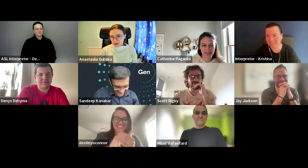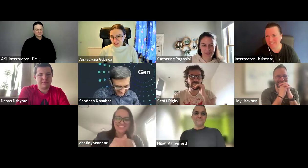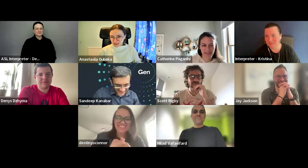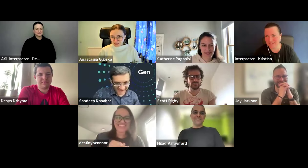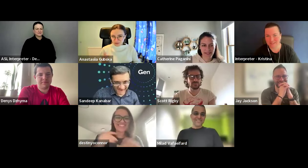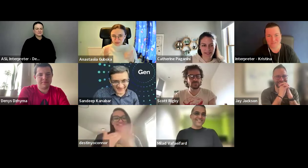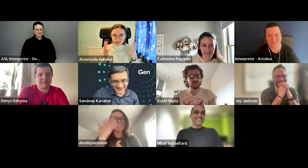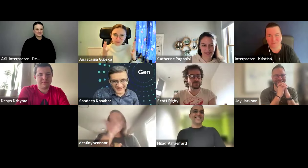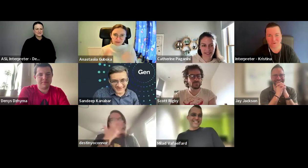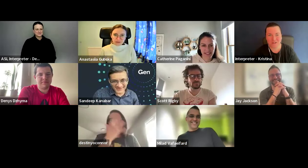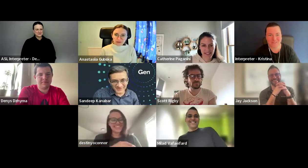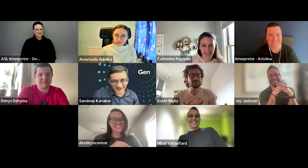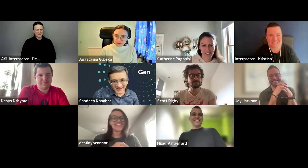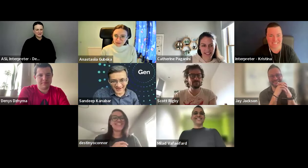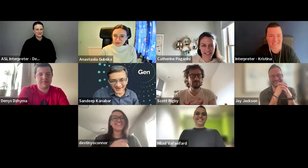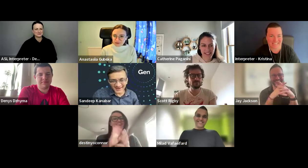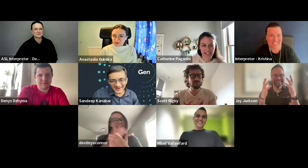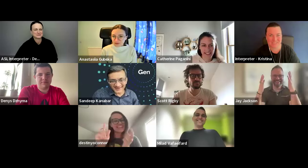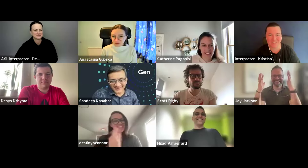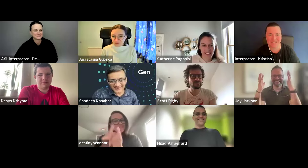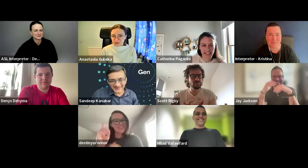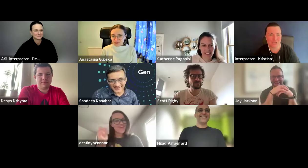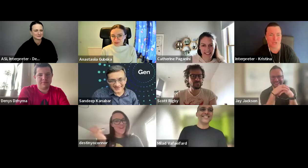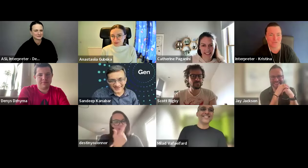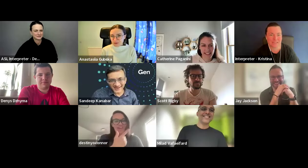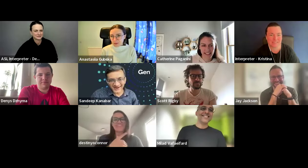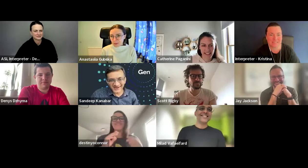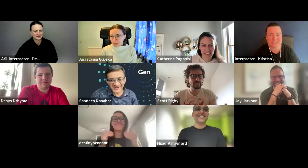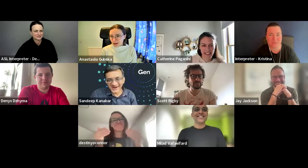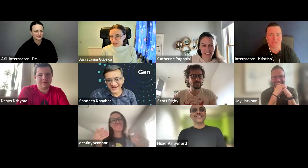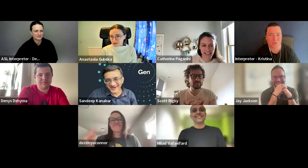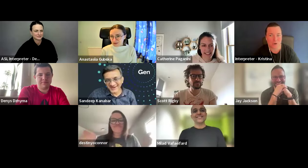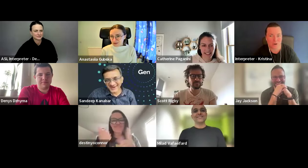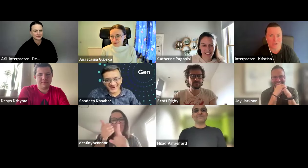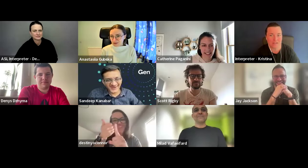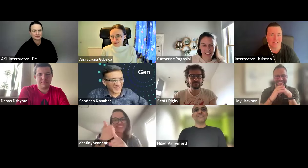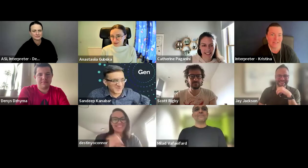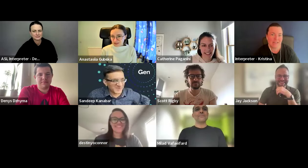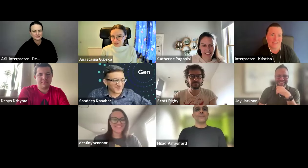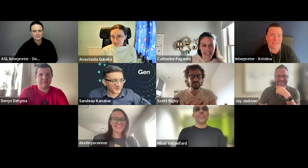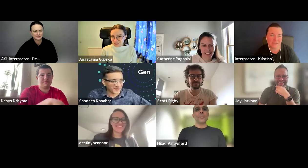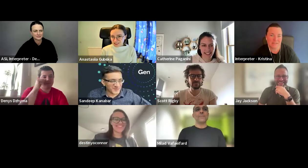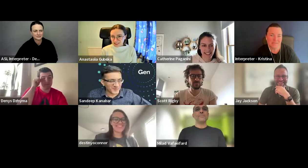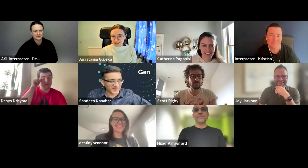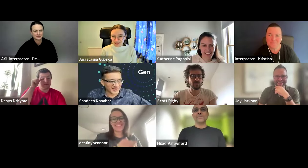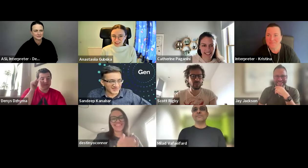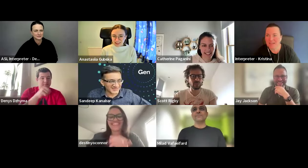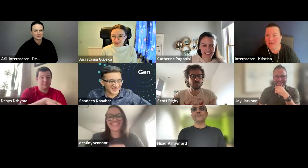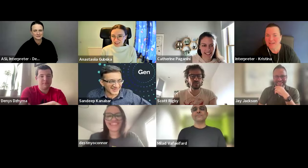hosting this meeting for all of us today. And that's funny, I'm a new face. Nice to meet you all.